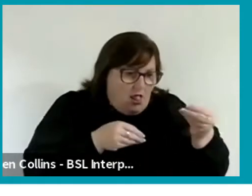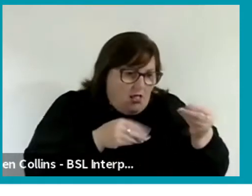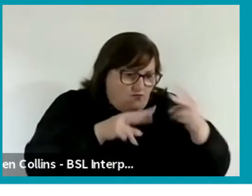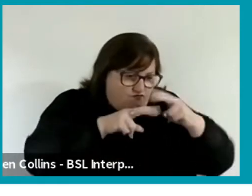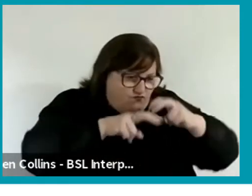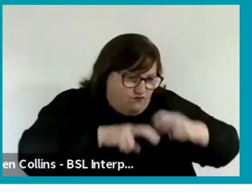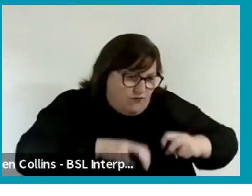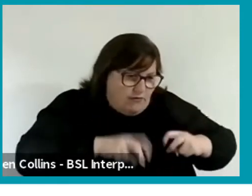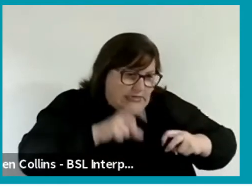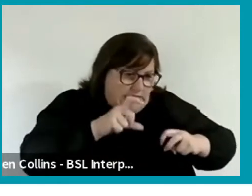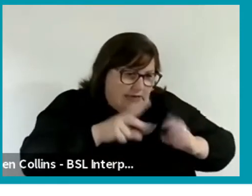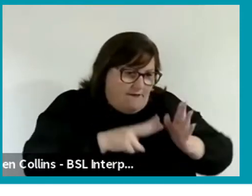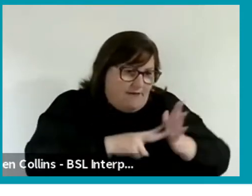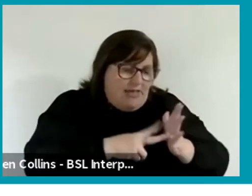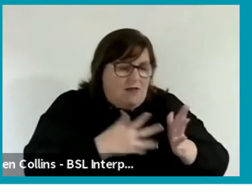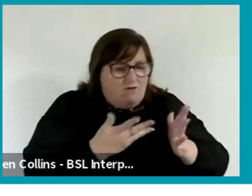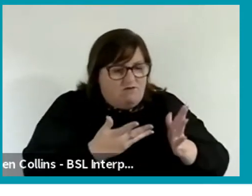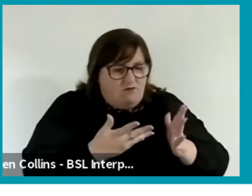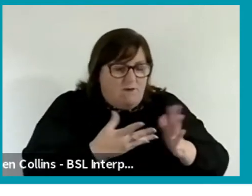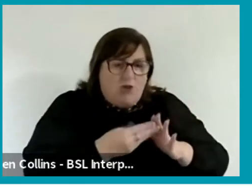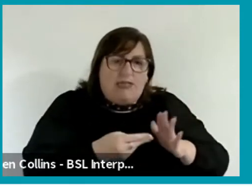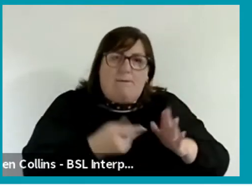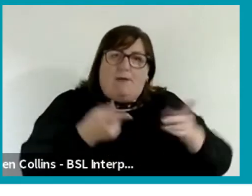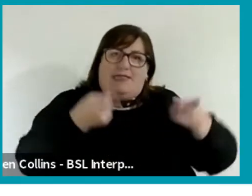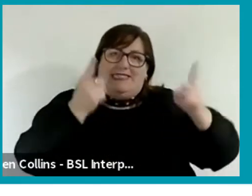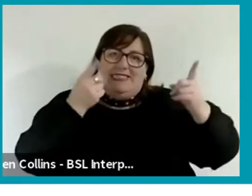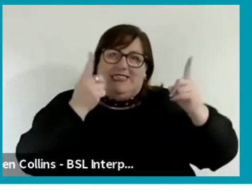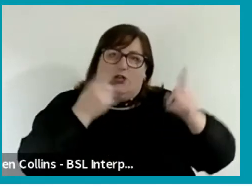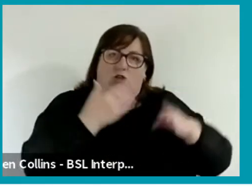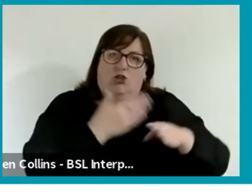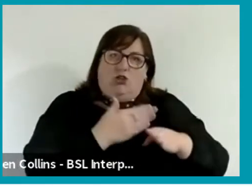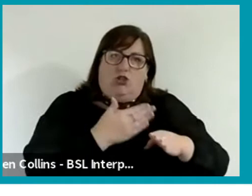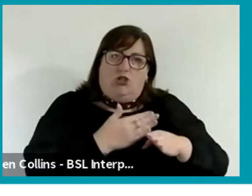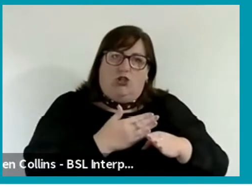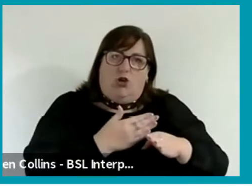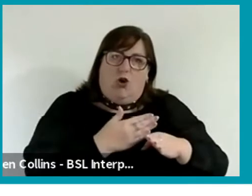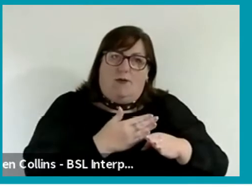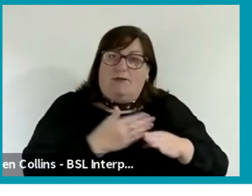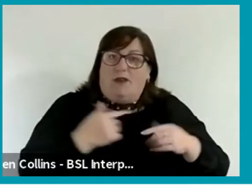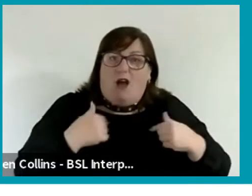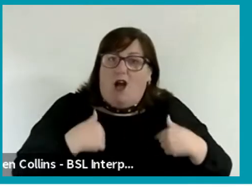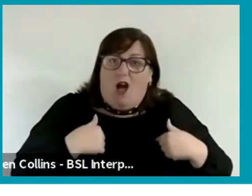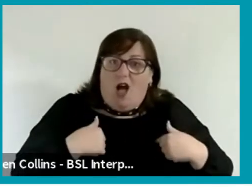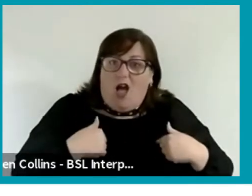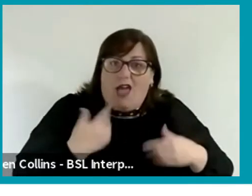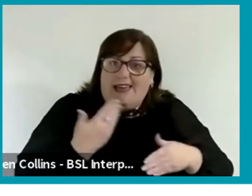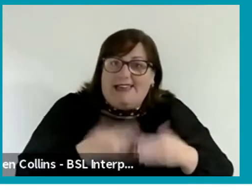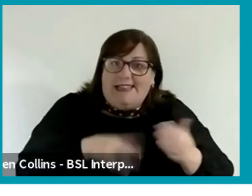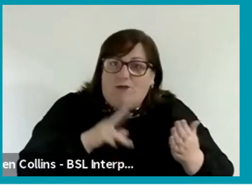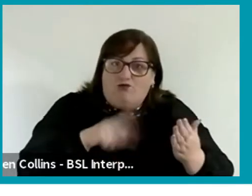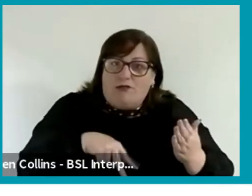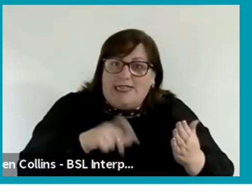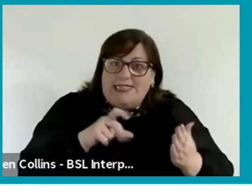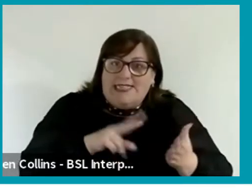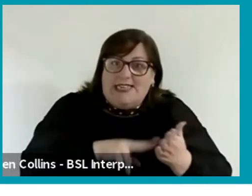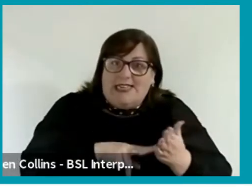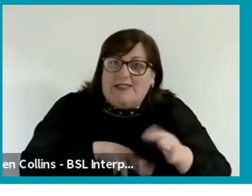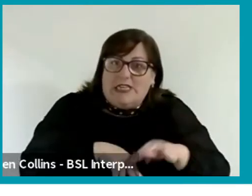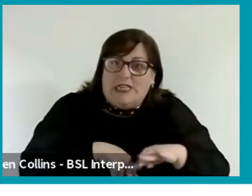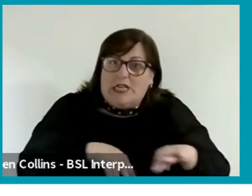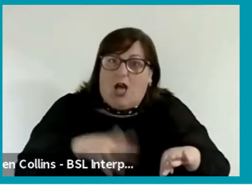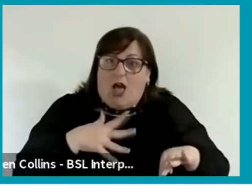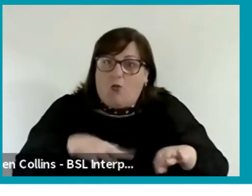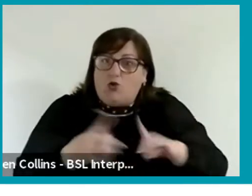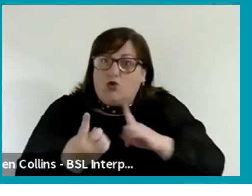jobs. Usually, I have to be honest, I don't look at CVs at all, very, very rarely. I want to meet people, I want to talk to